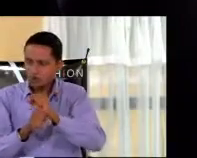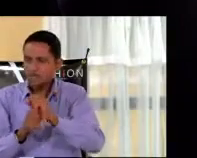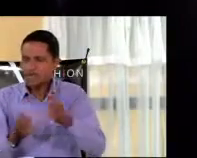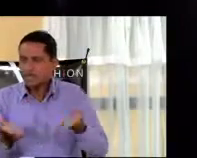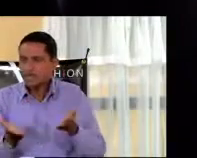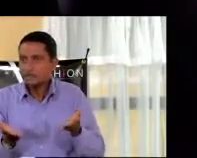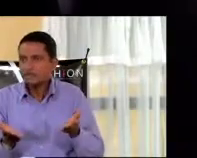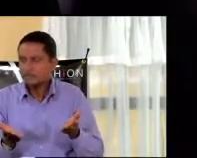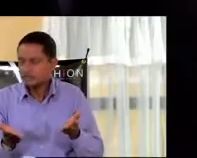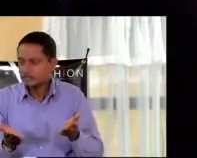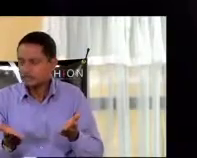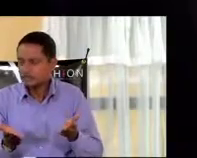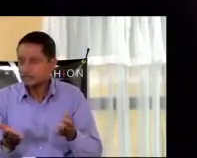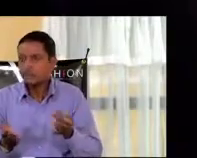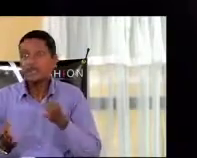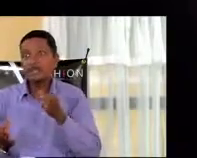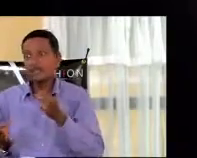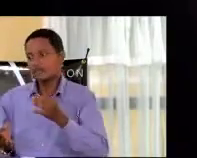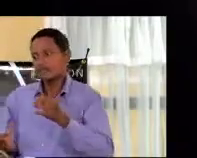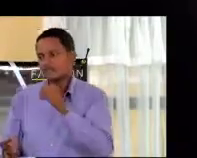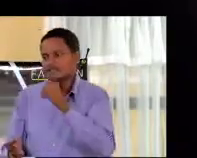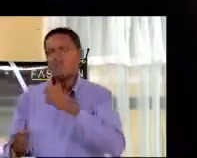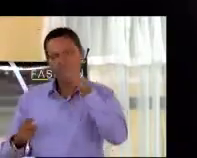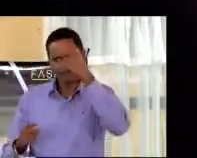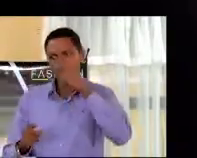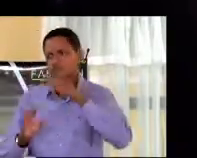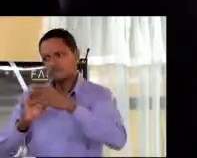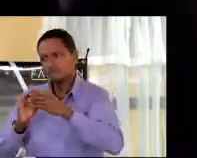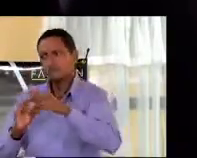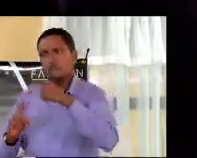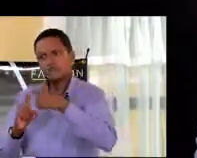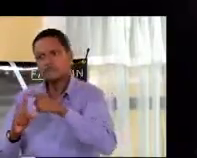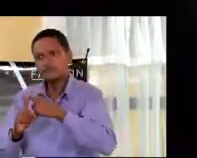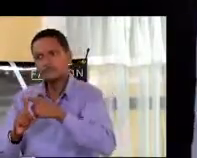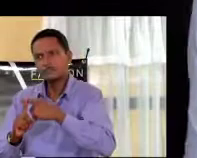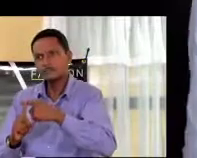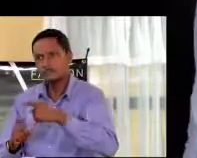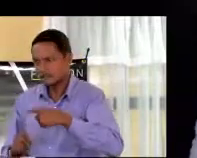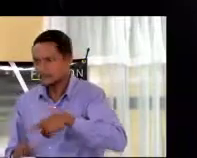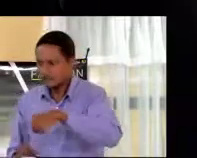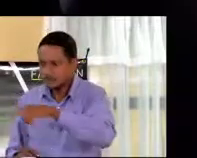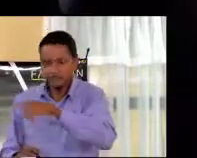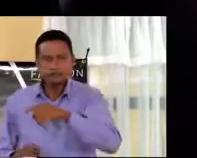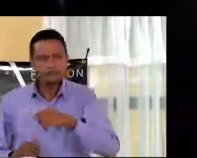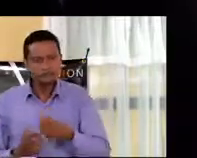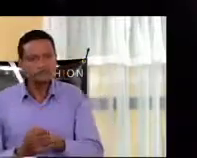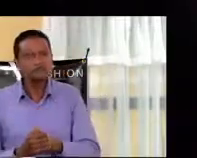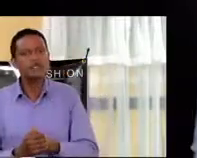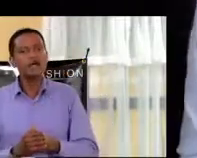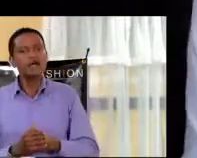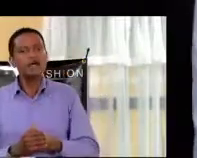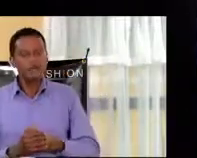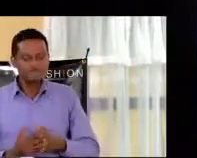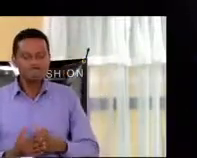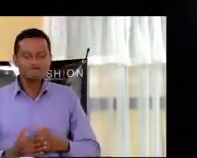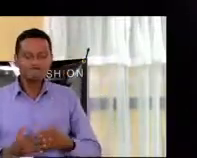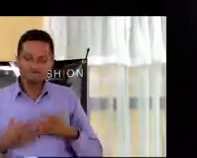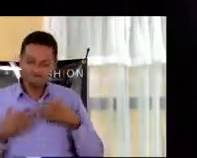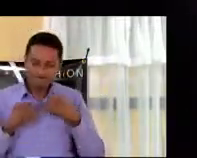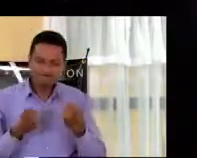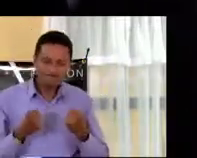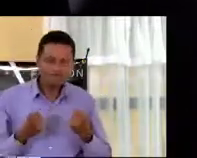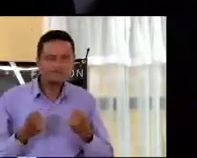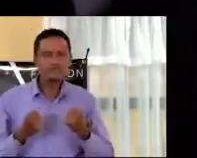pressure, they will be able to communicate their product and go and meet whoever. They'll have the confidence to go and do their degree. They'll